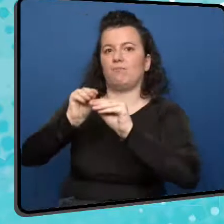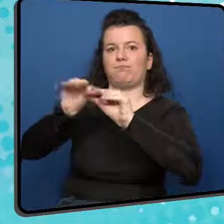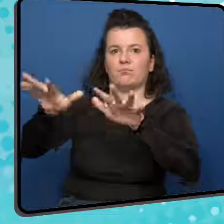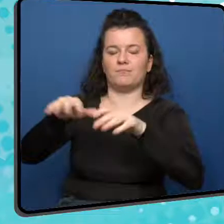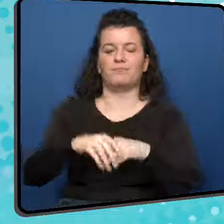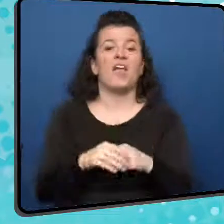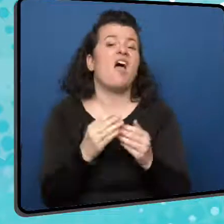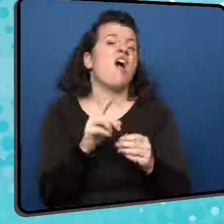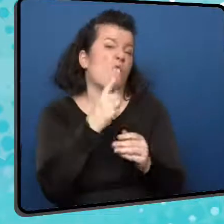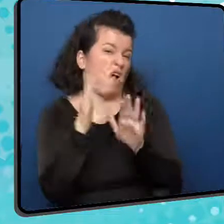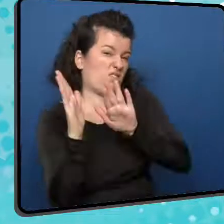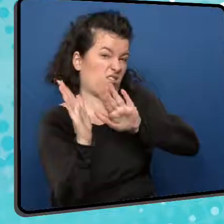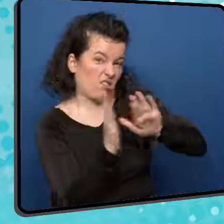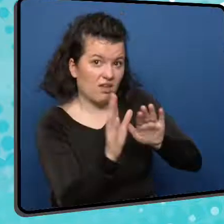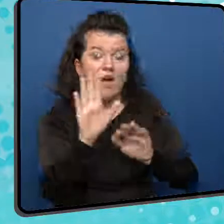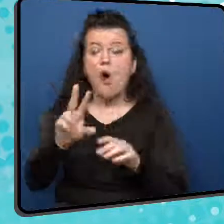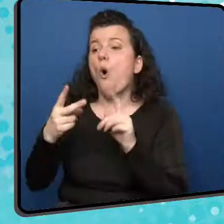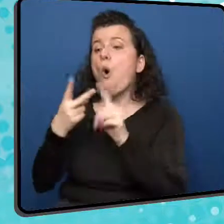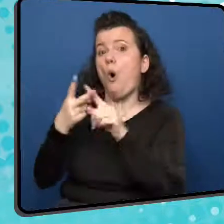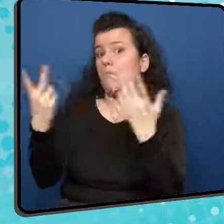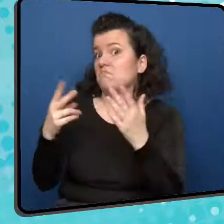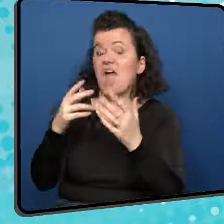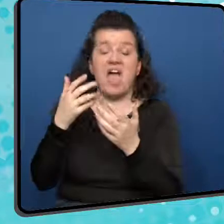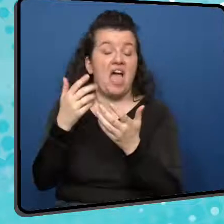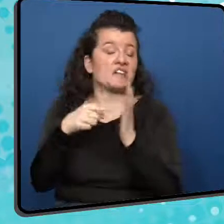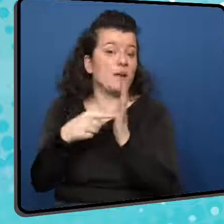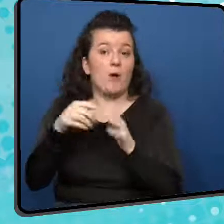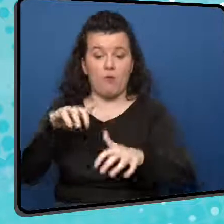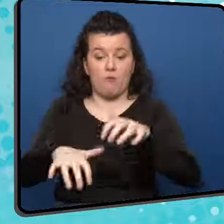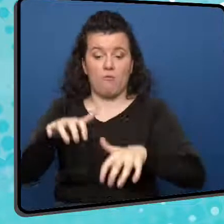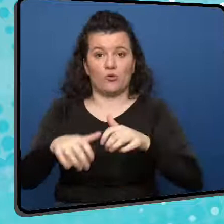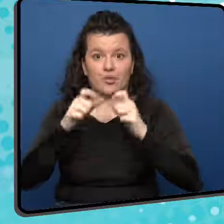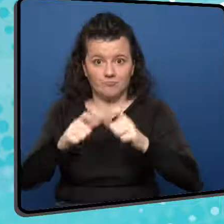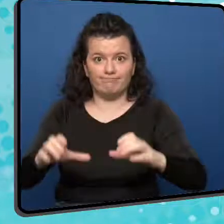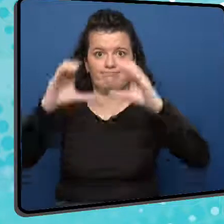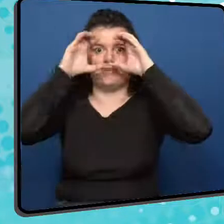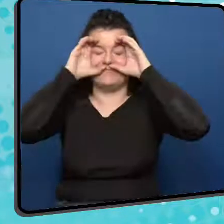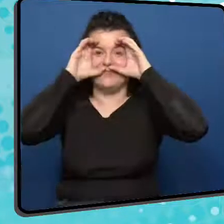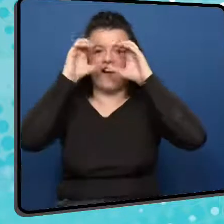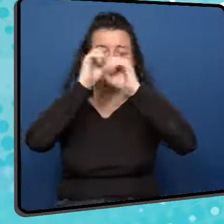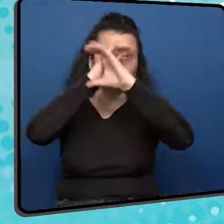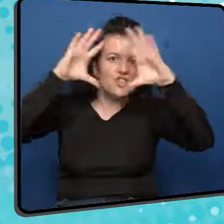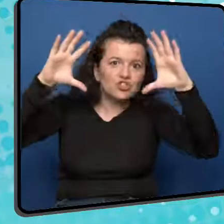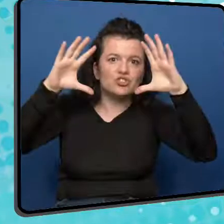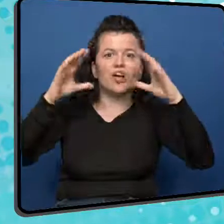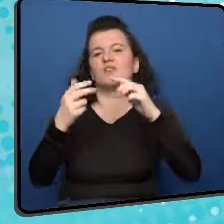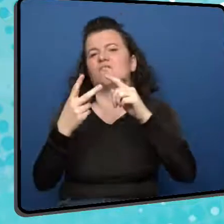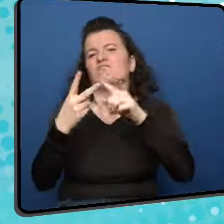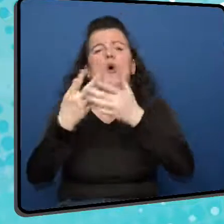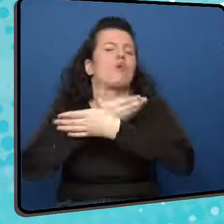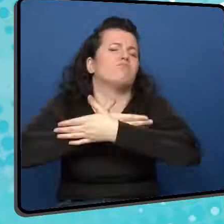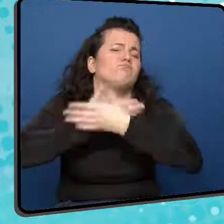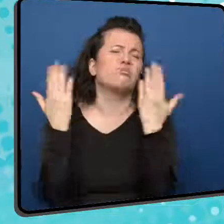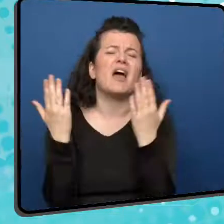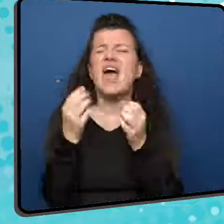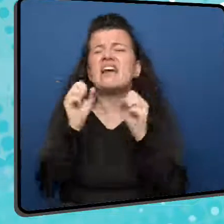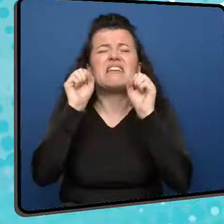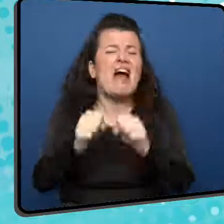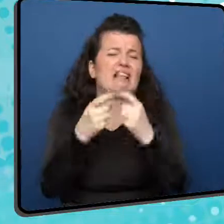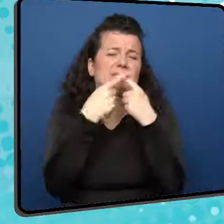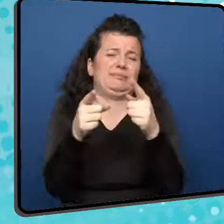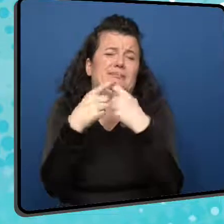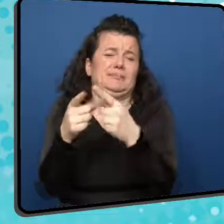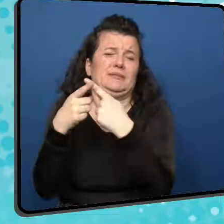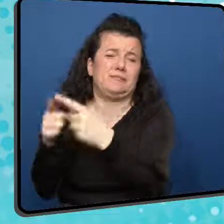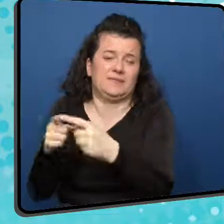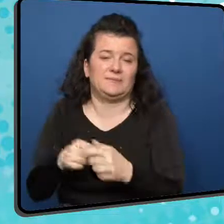like how you do computer vision, looking at, warehouse imagery, a whole load of different bits and pieces. But then when I'm not kind of doing